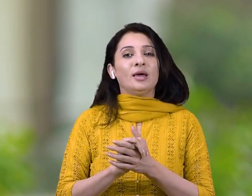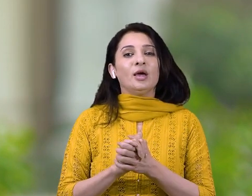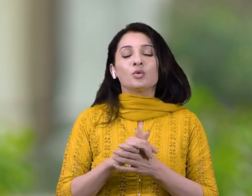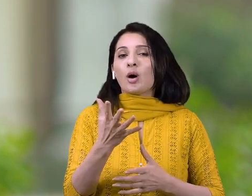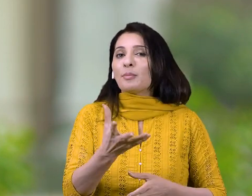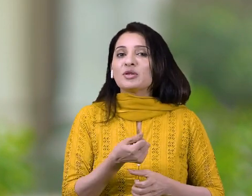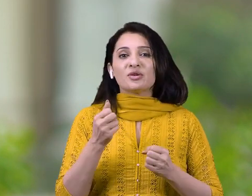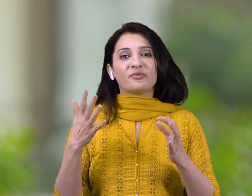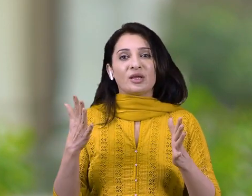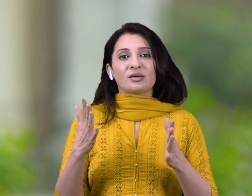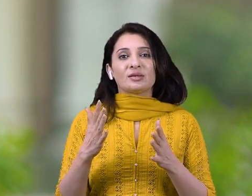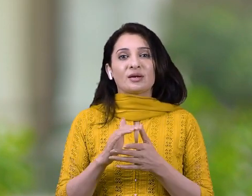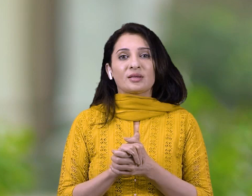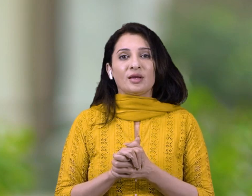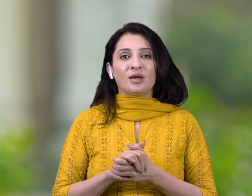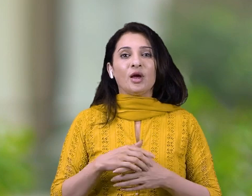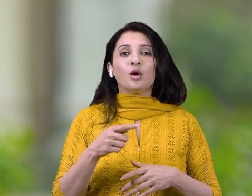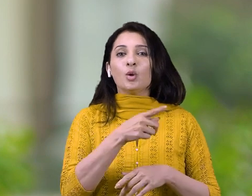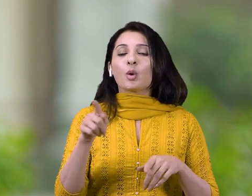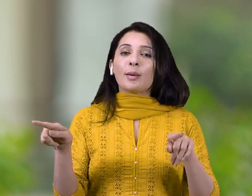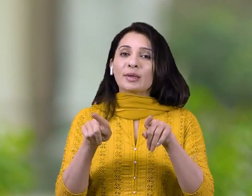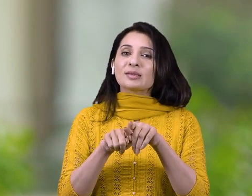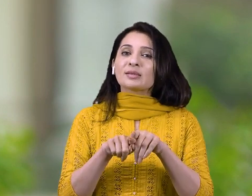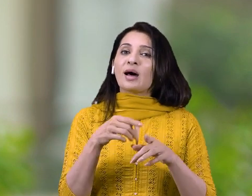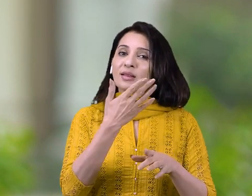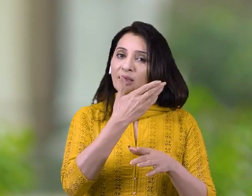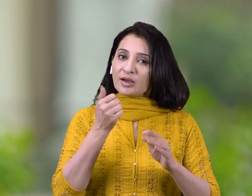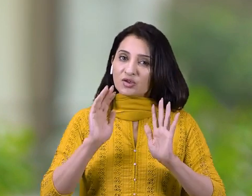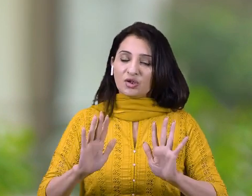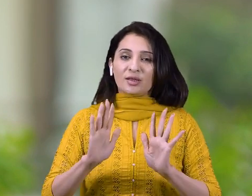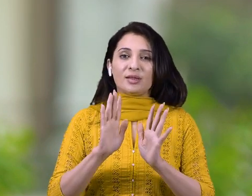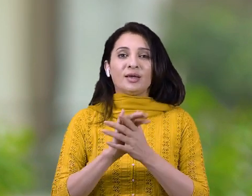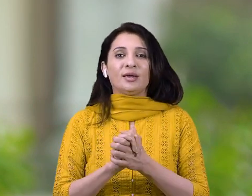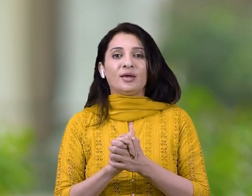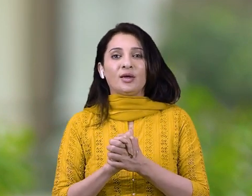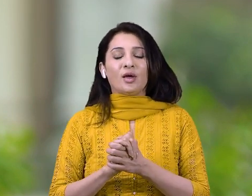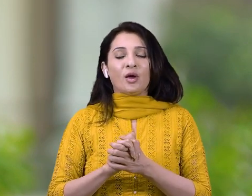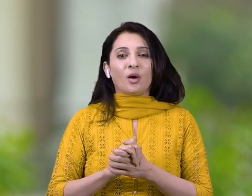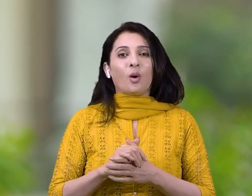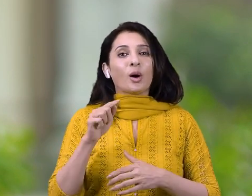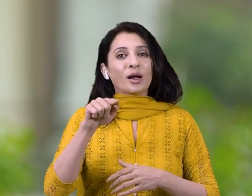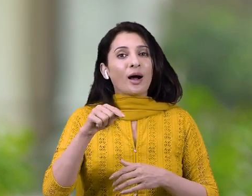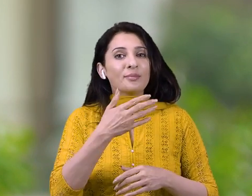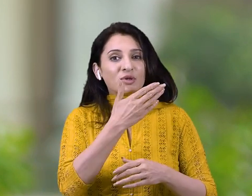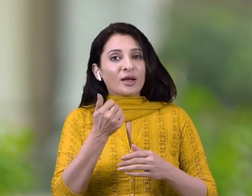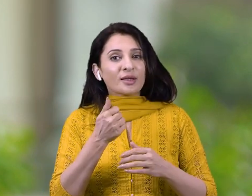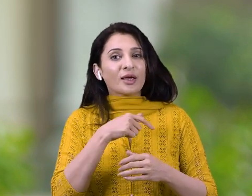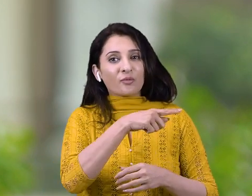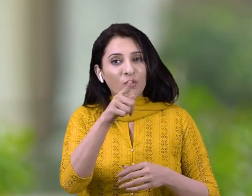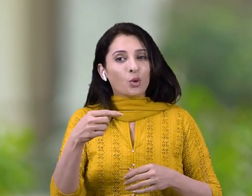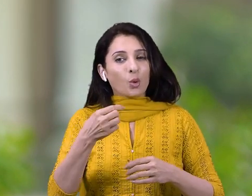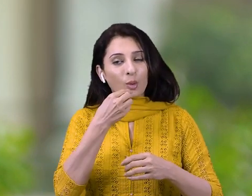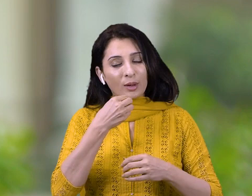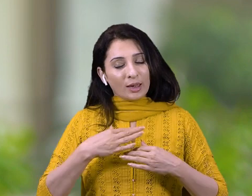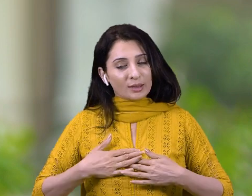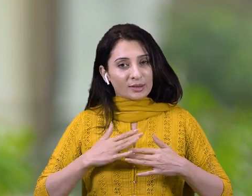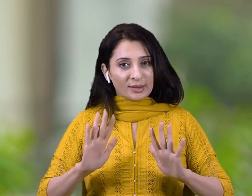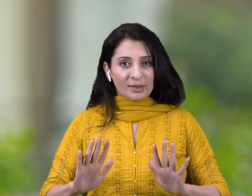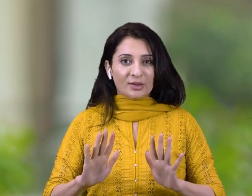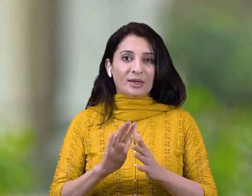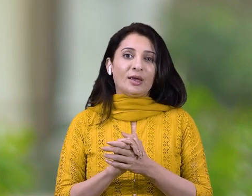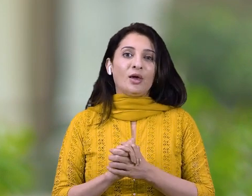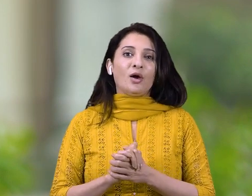nothing you can't achieve because people will naturally want to work with you. You will be someone that is liked and you will be someone that people respect.